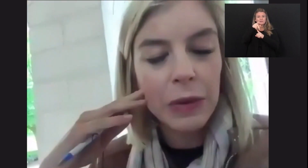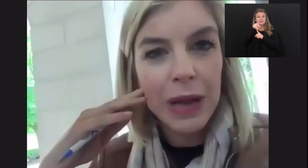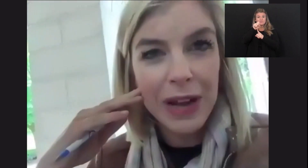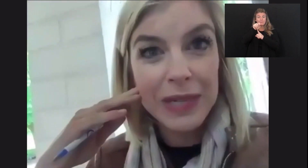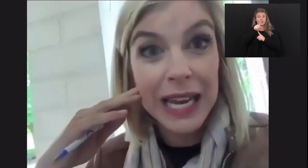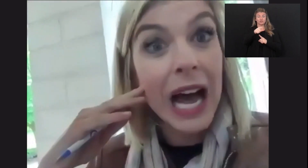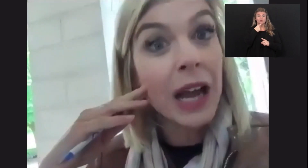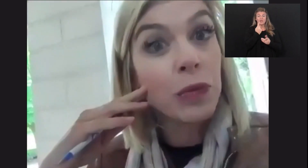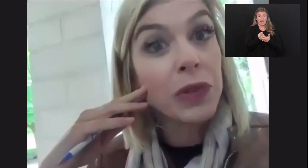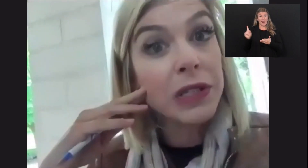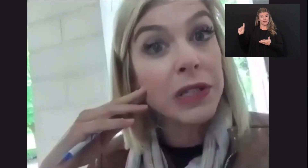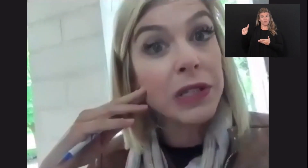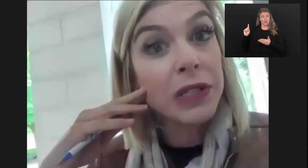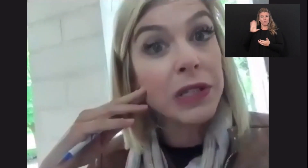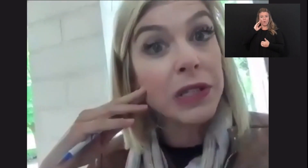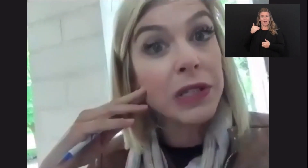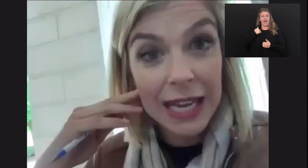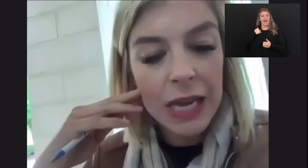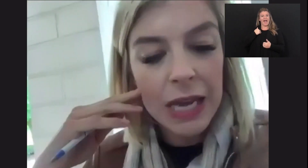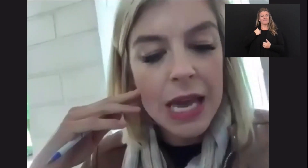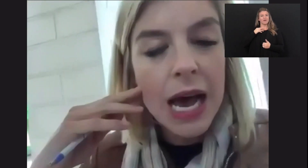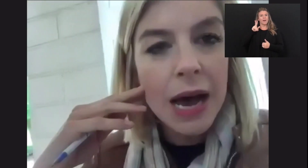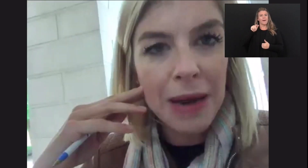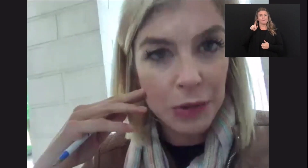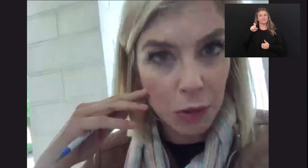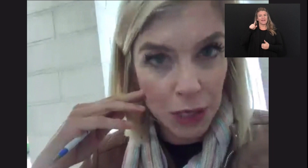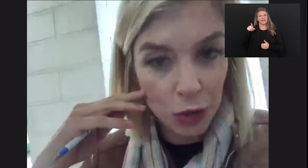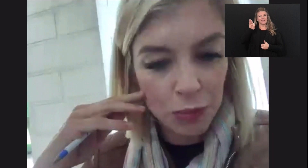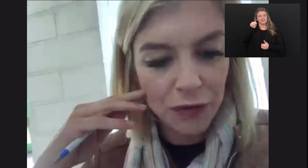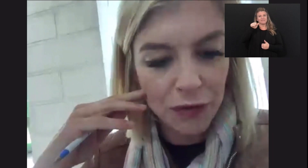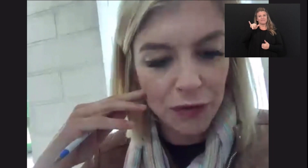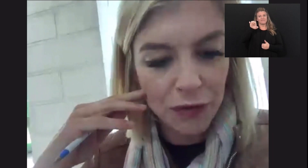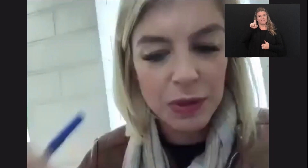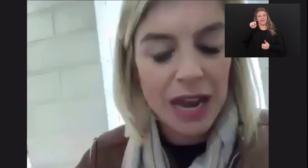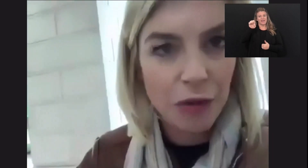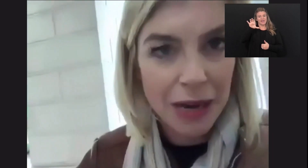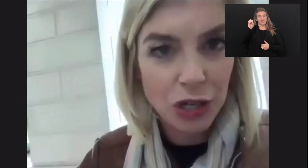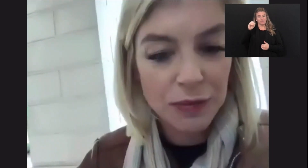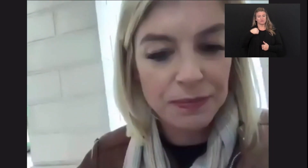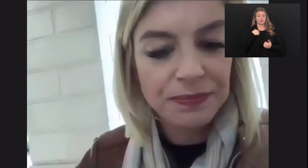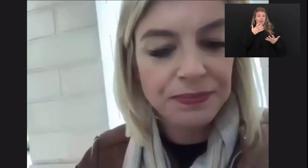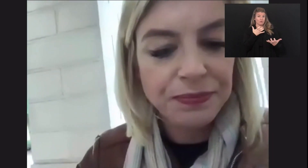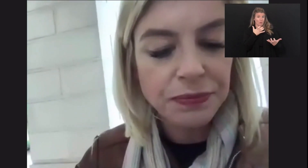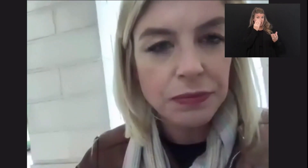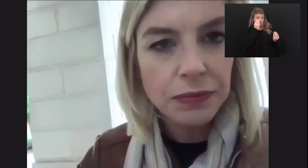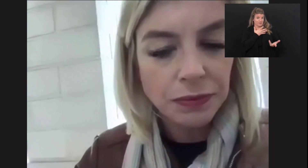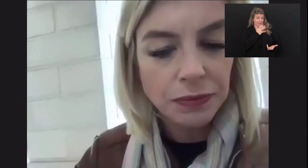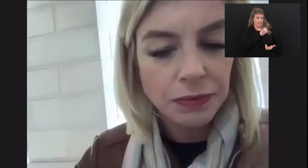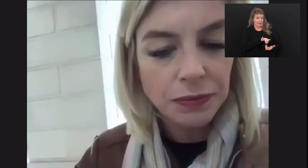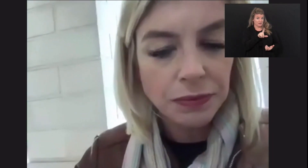week that we would have an update on the situation in Fayette County, and I was hoping you could provide us with that